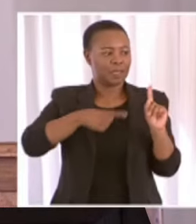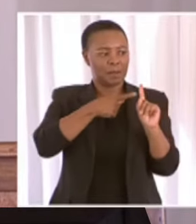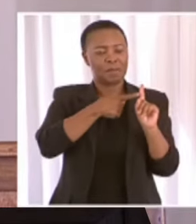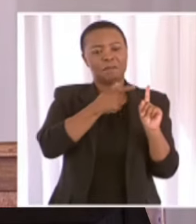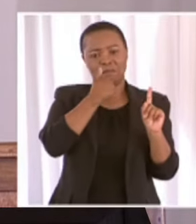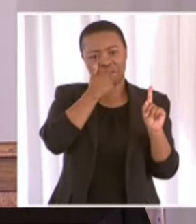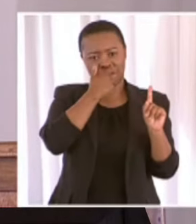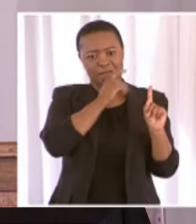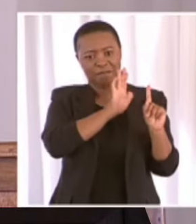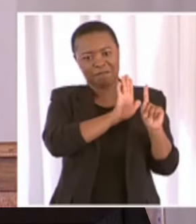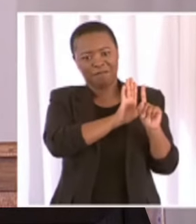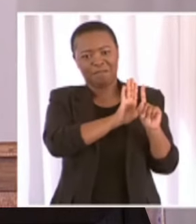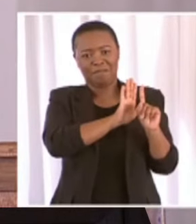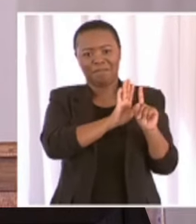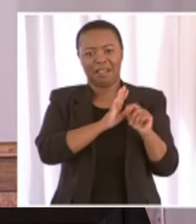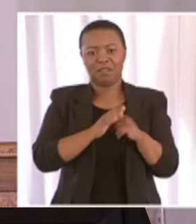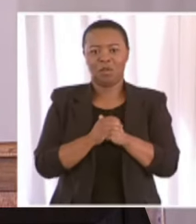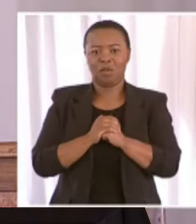Matamela Ramaphosa,